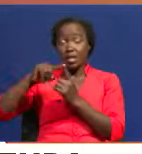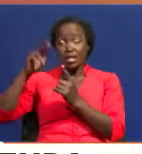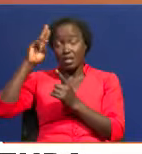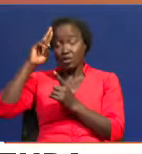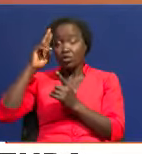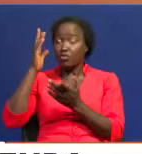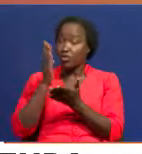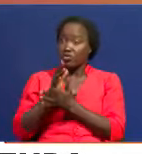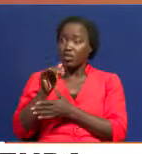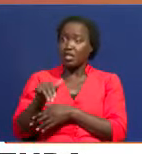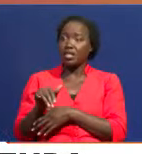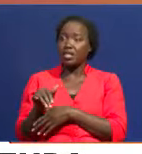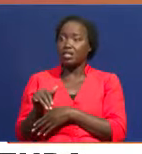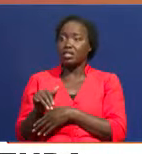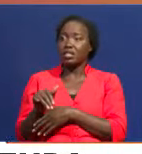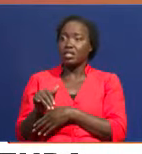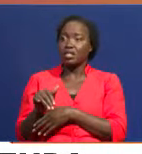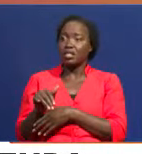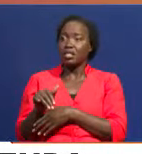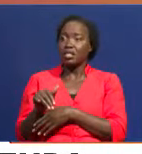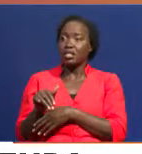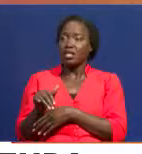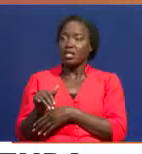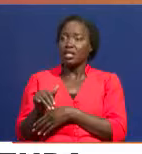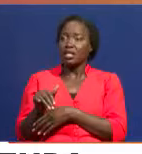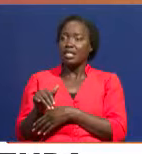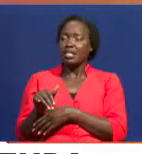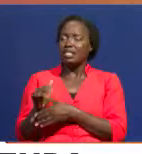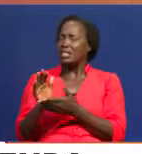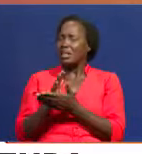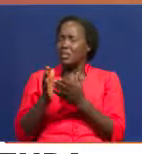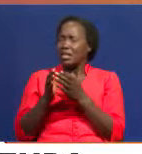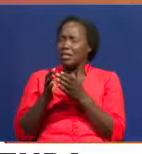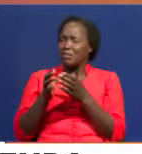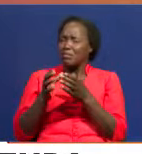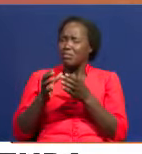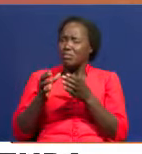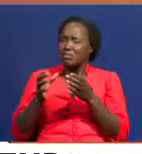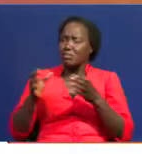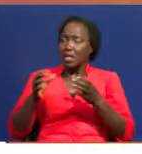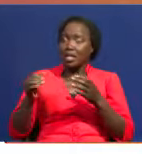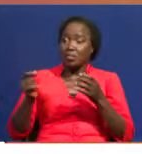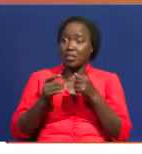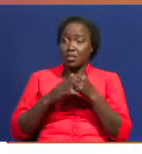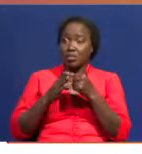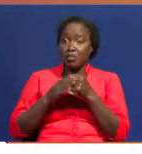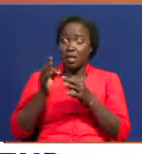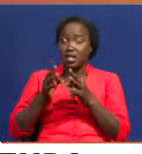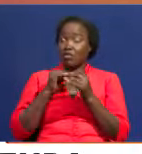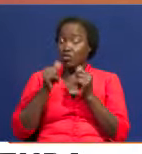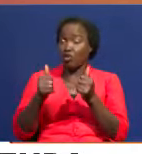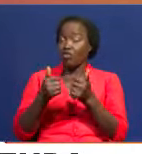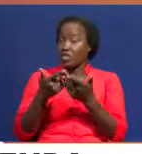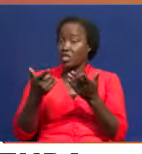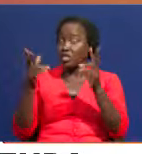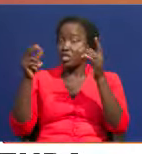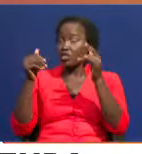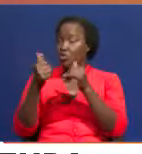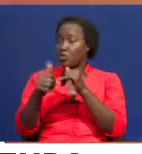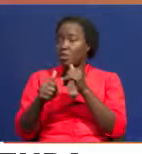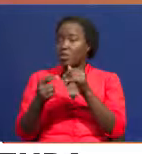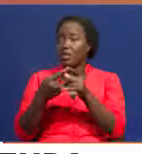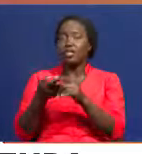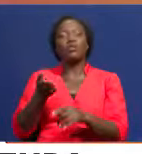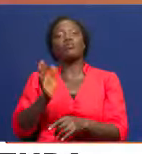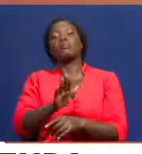can tell you for a fact that it's a boil that is getting bigger. And come September, if the government won't have addressed this issue, we'll be